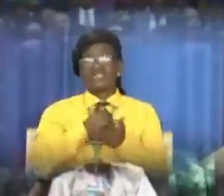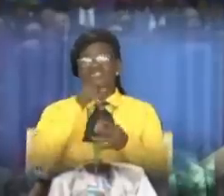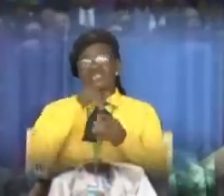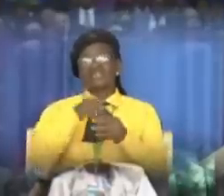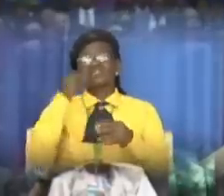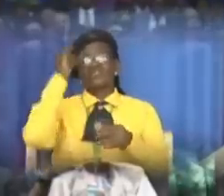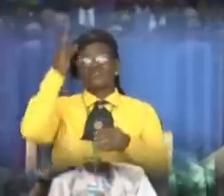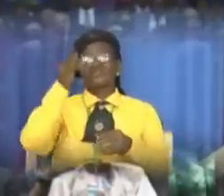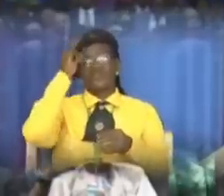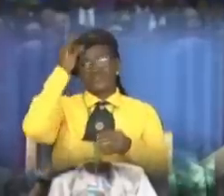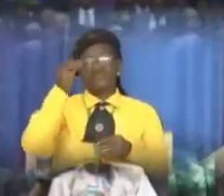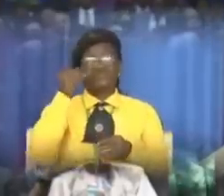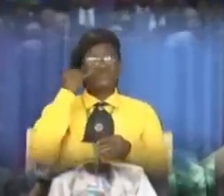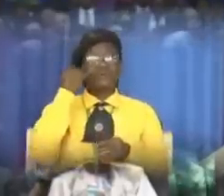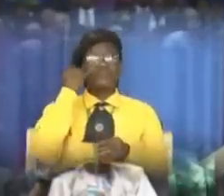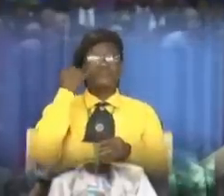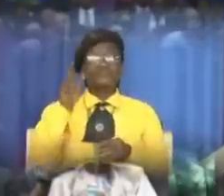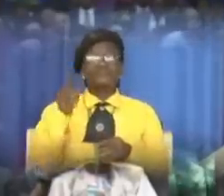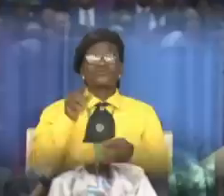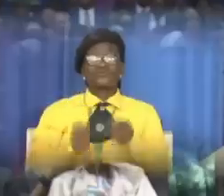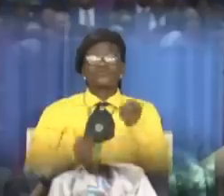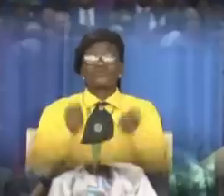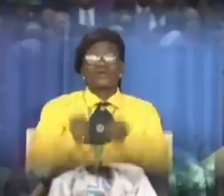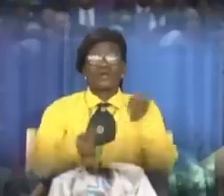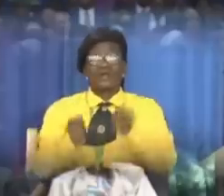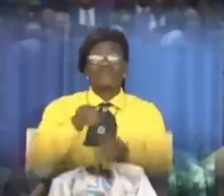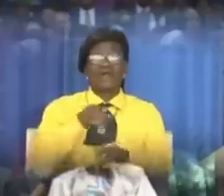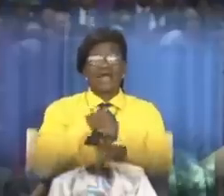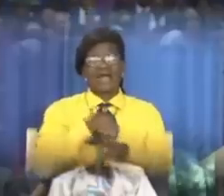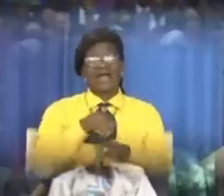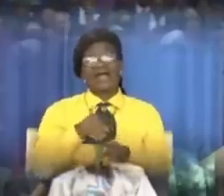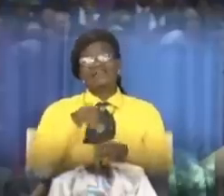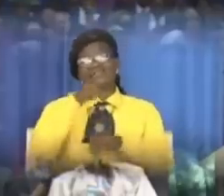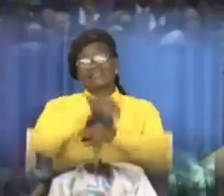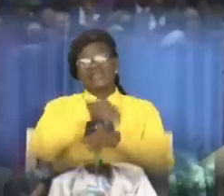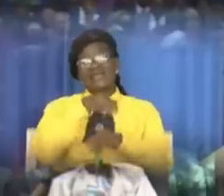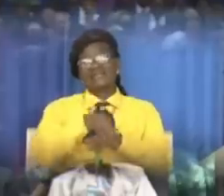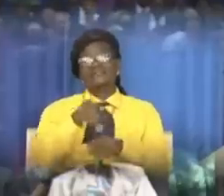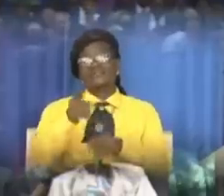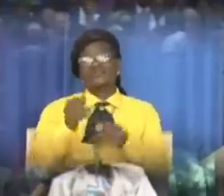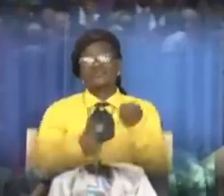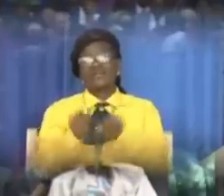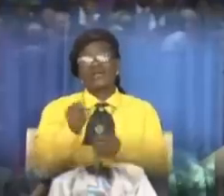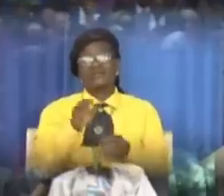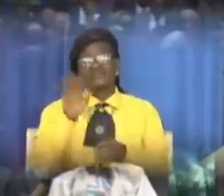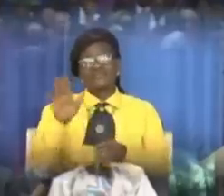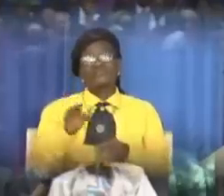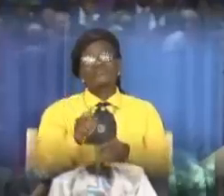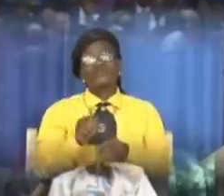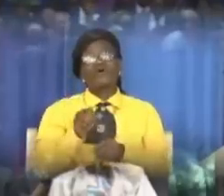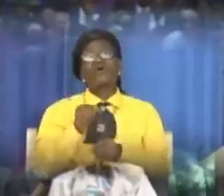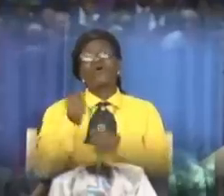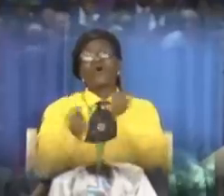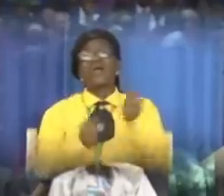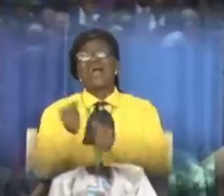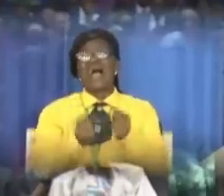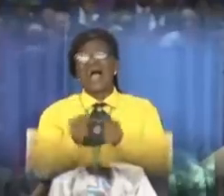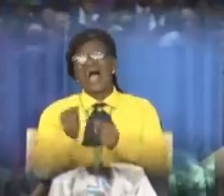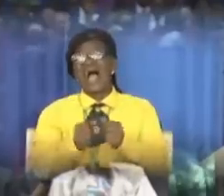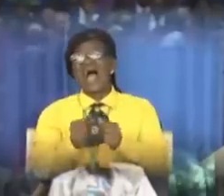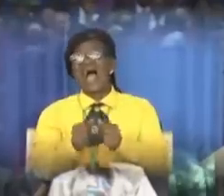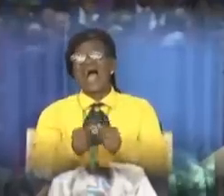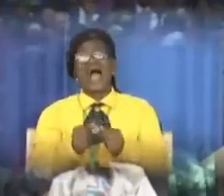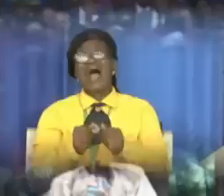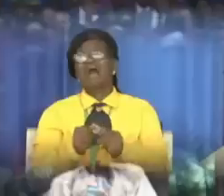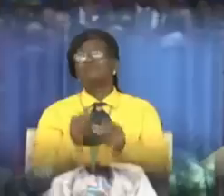Suppose you are driving at night. You're driving your car, you're going at top speed, and all of